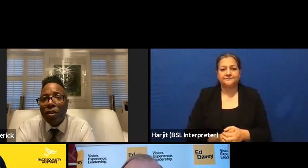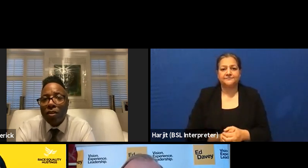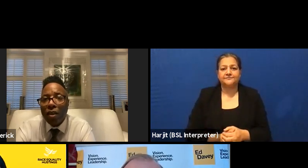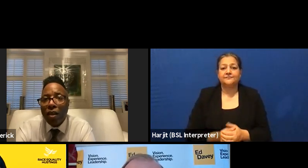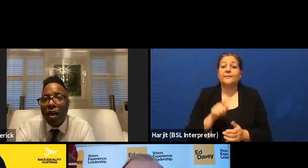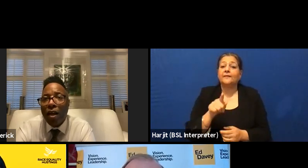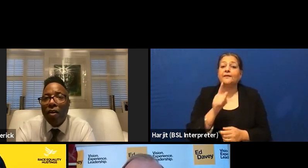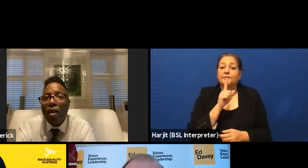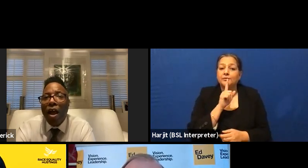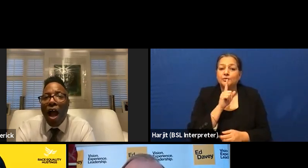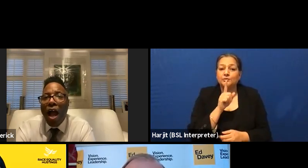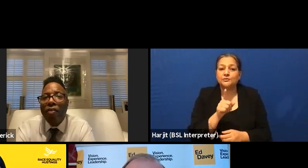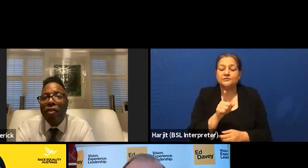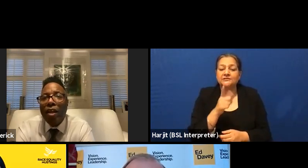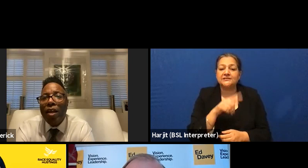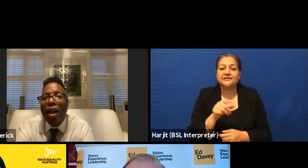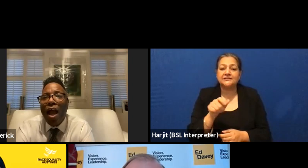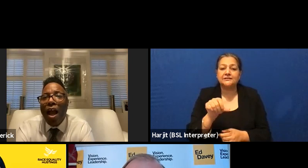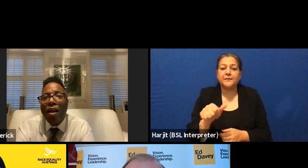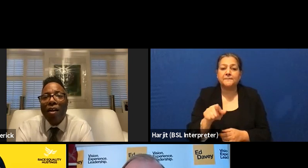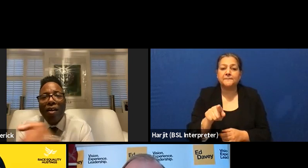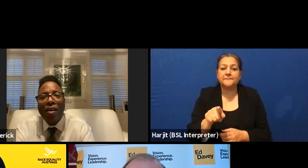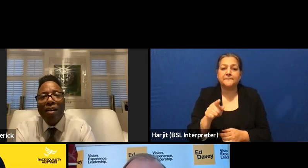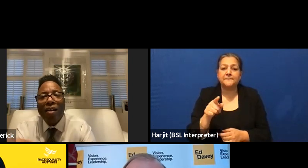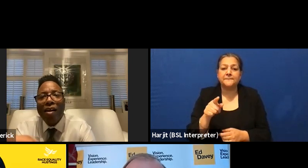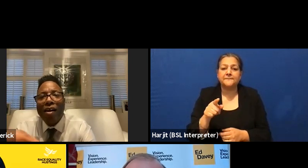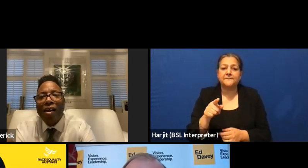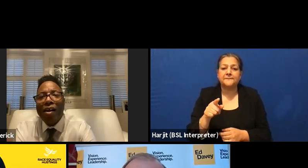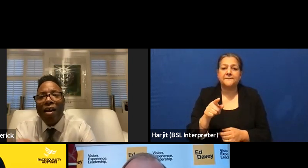You're muted, Roderick. You need to come off mute.